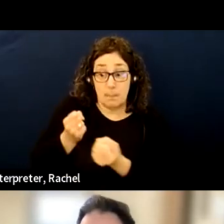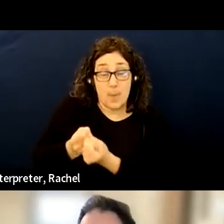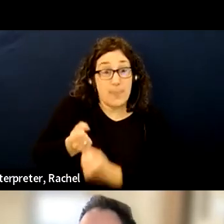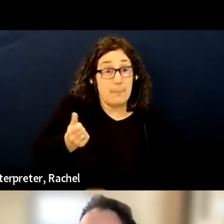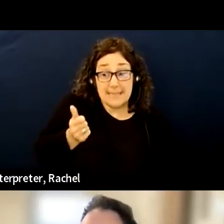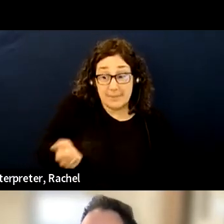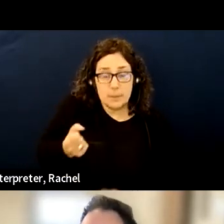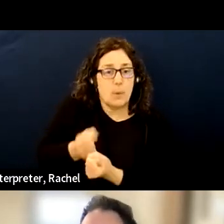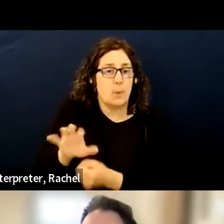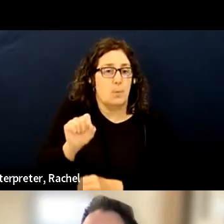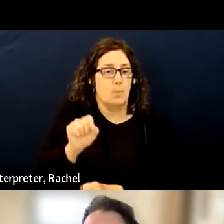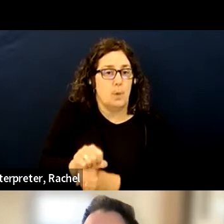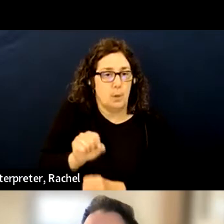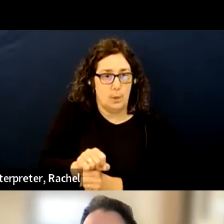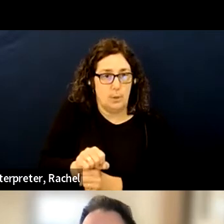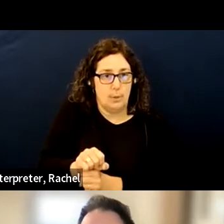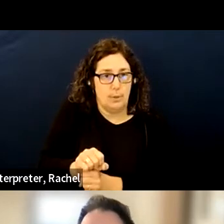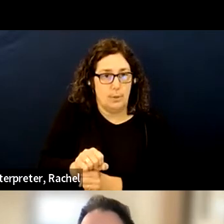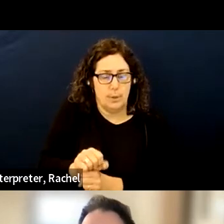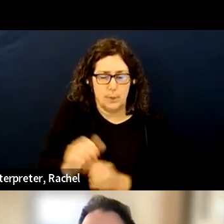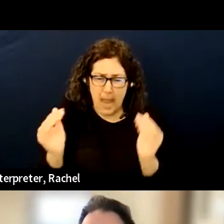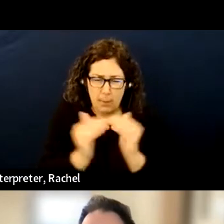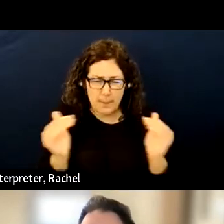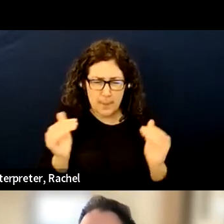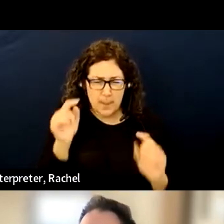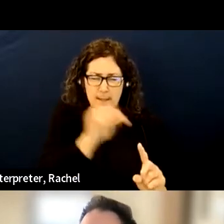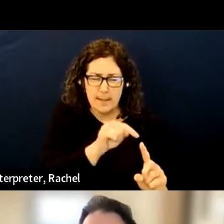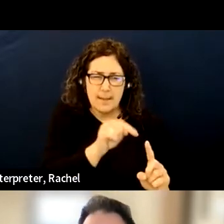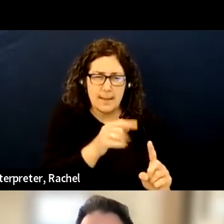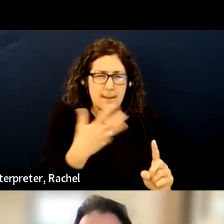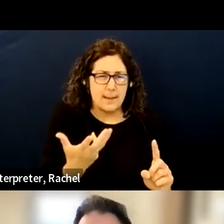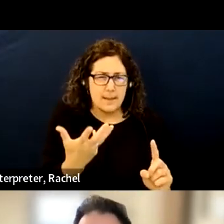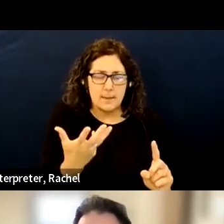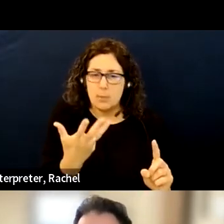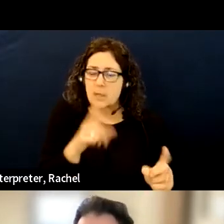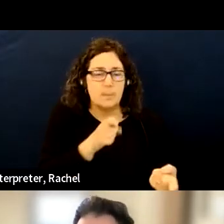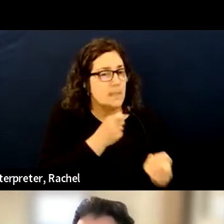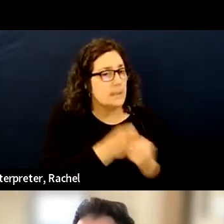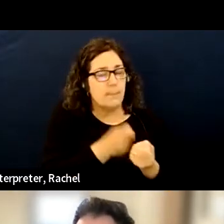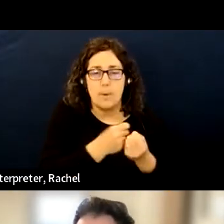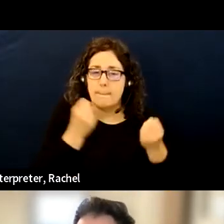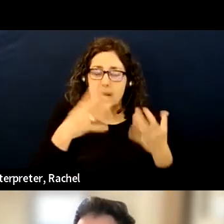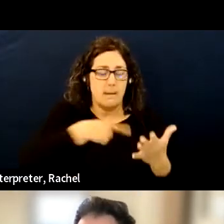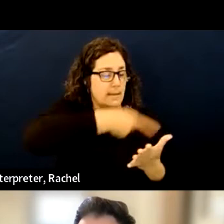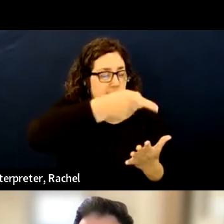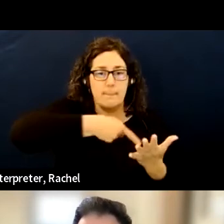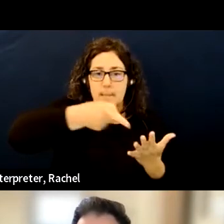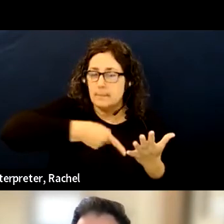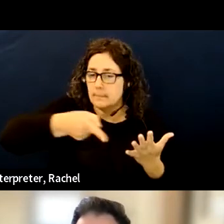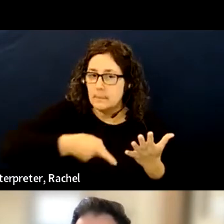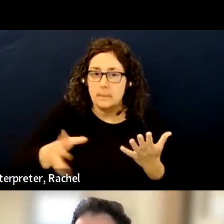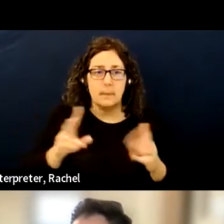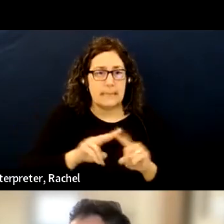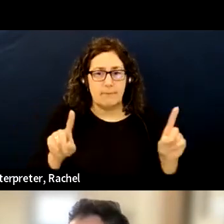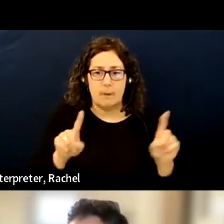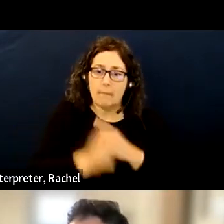support their work. And when we look at what's equitable, we need to be able to support all sorts of disciplines and voices and at various stages of their